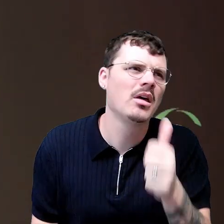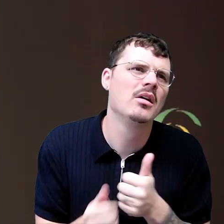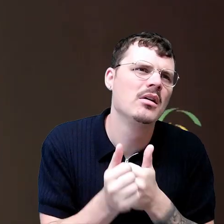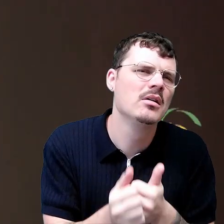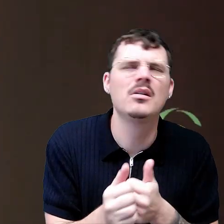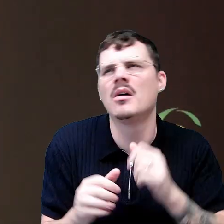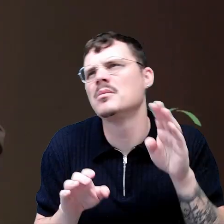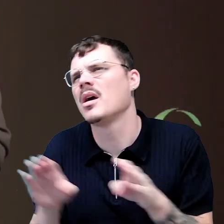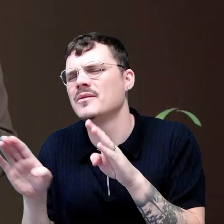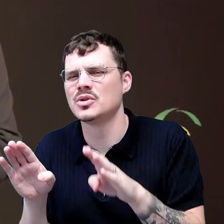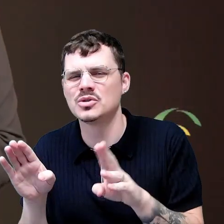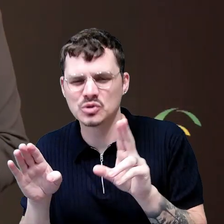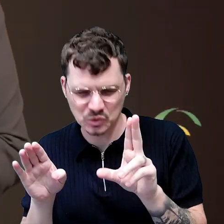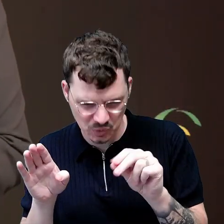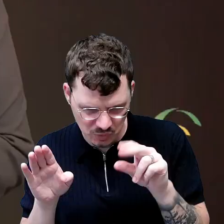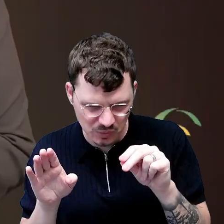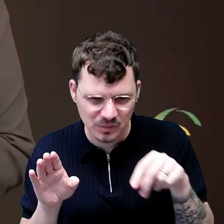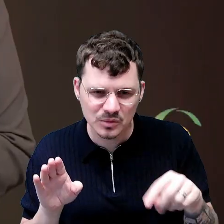right?